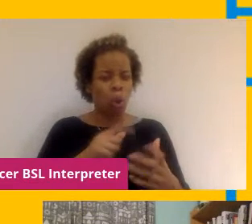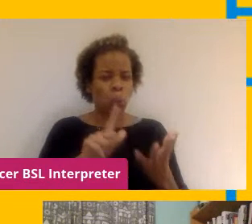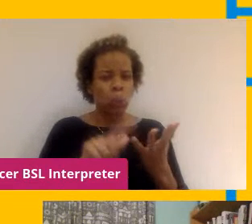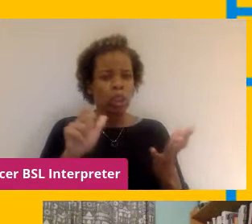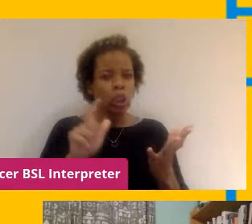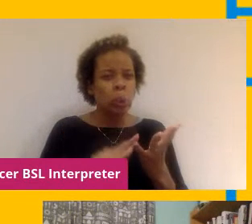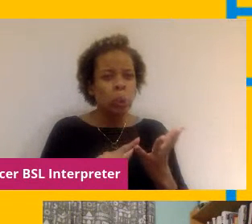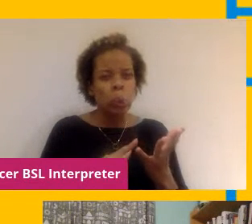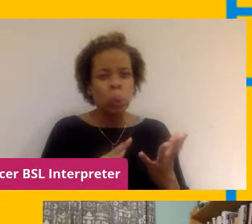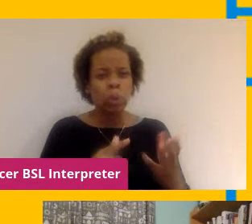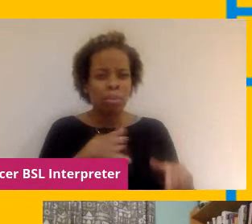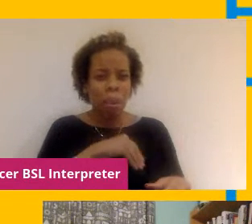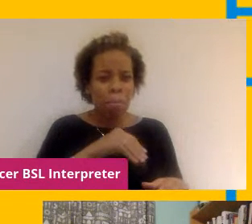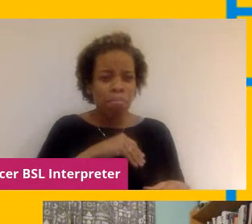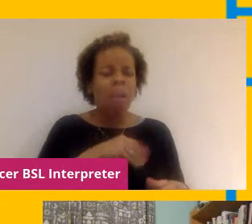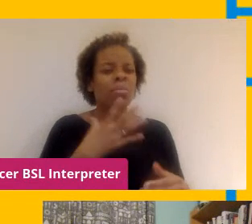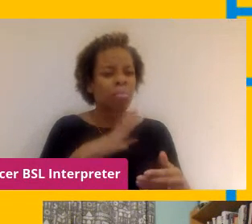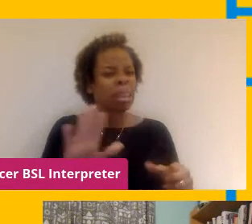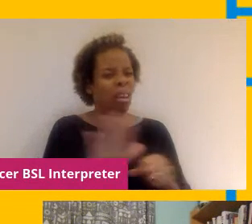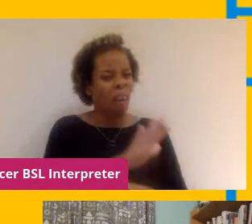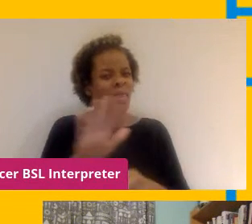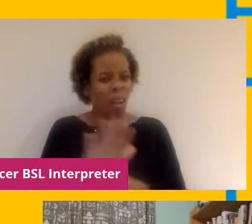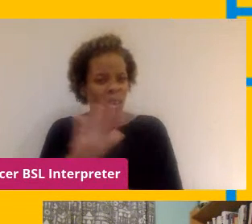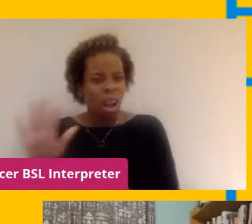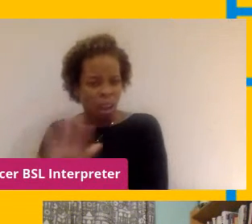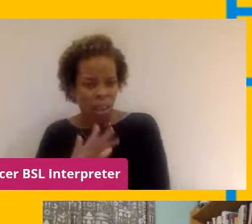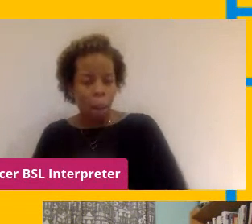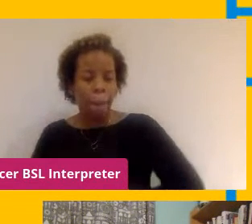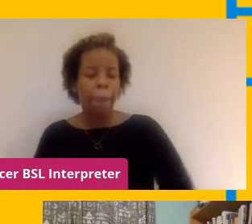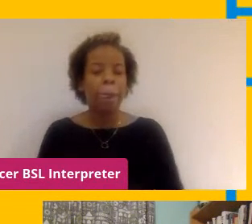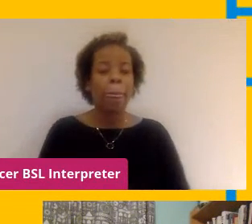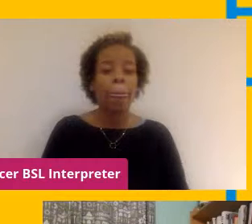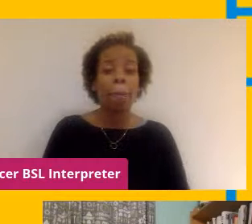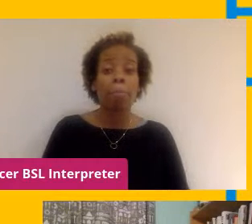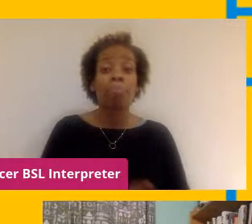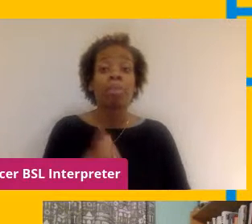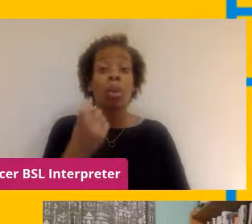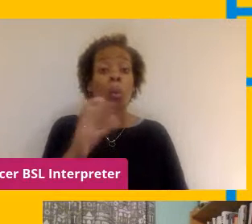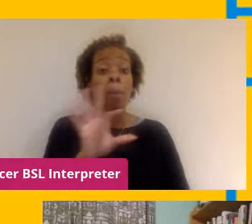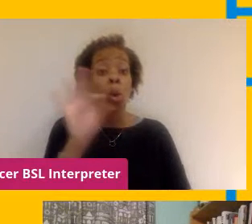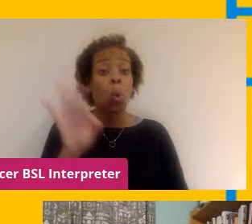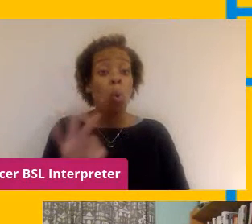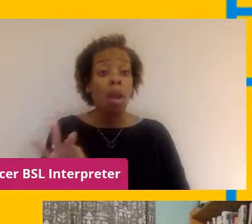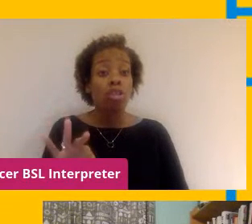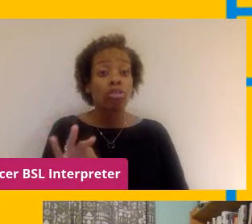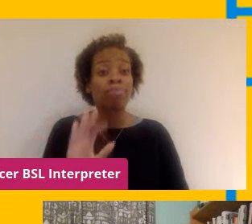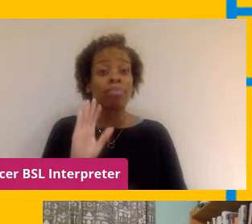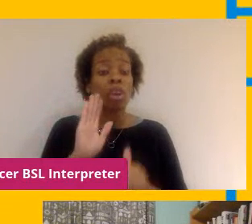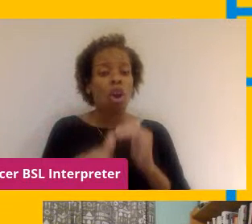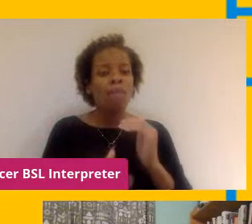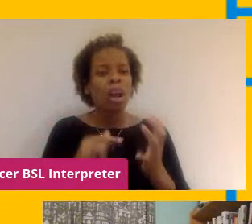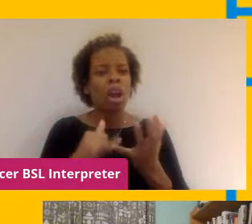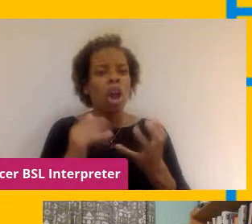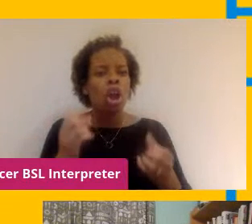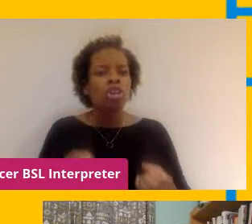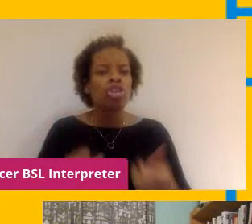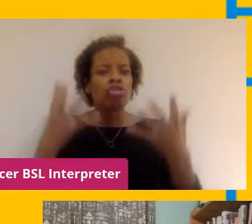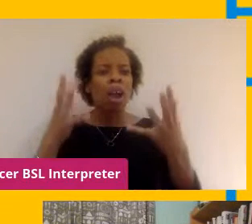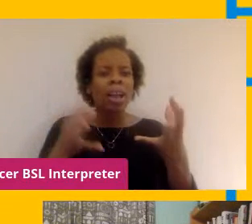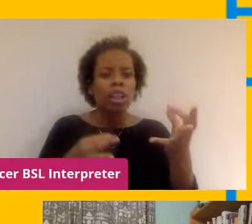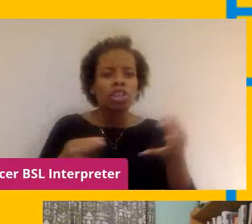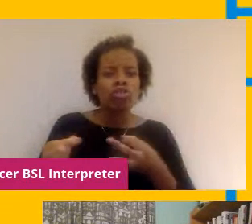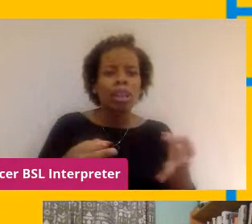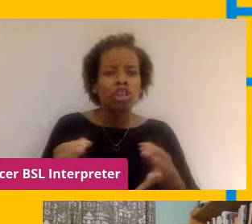have been sort of answered already. There's a question here about action short of a strike strategies proposing to our local